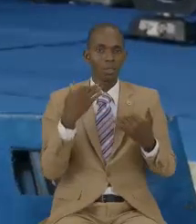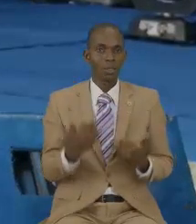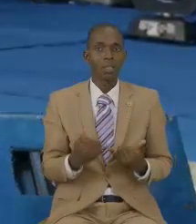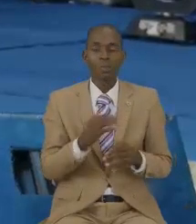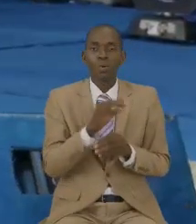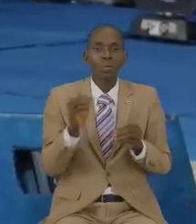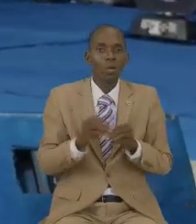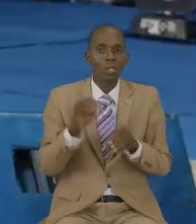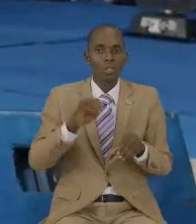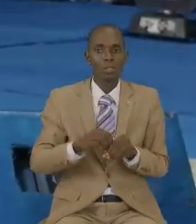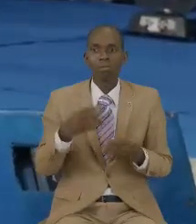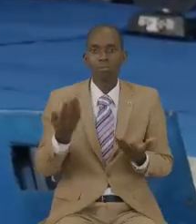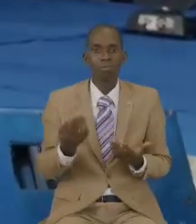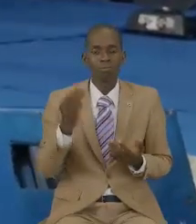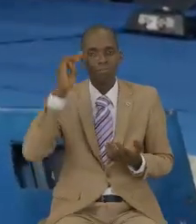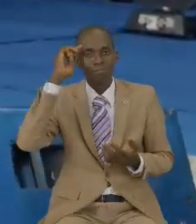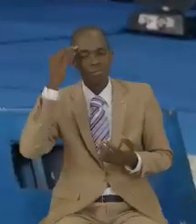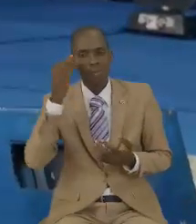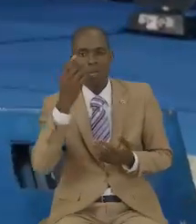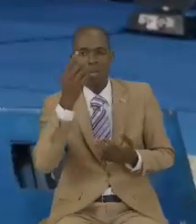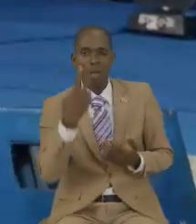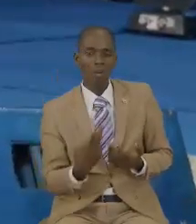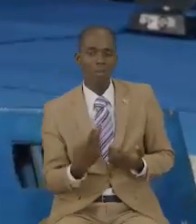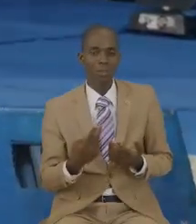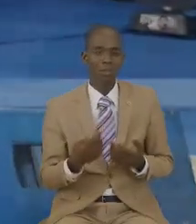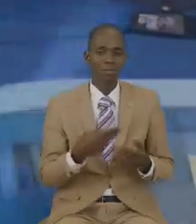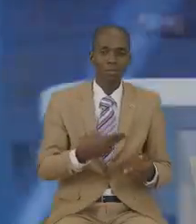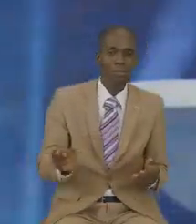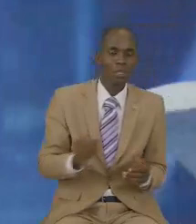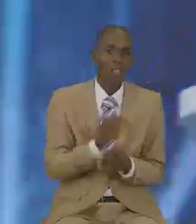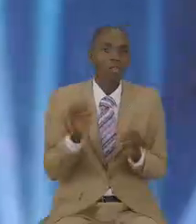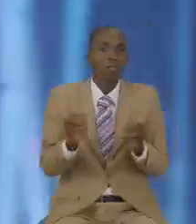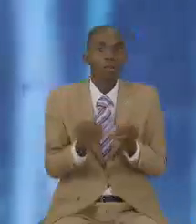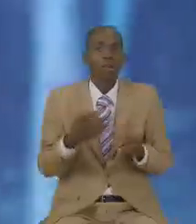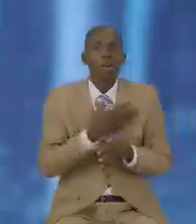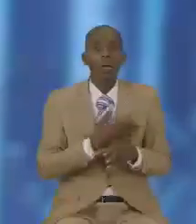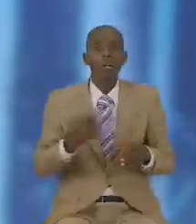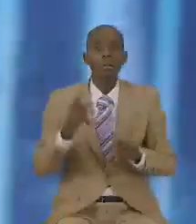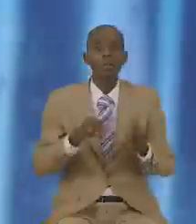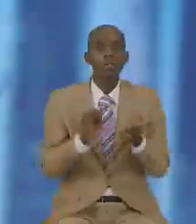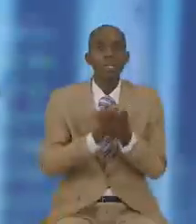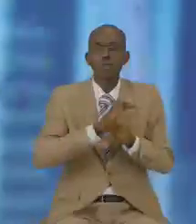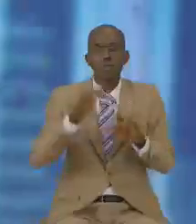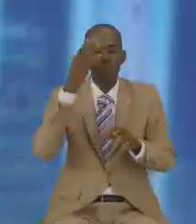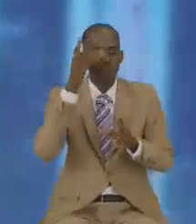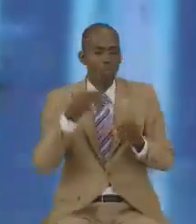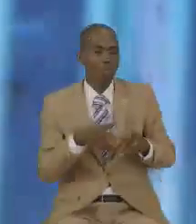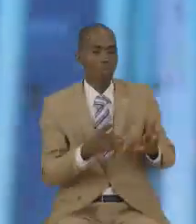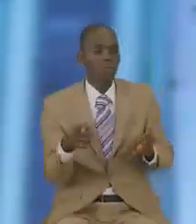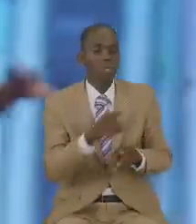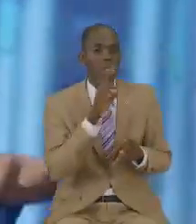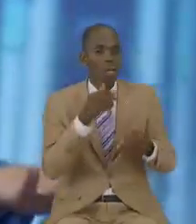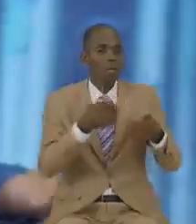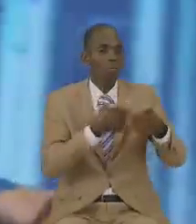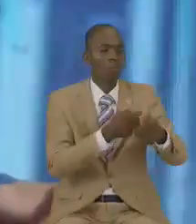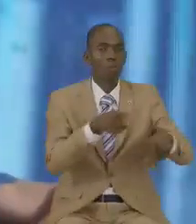mediocrity anymore. And you are not walking with those ones that they don't know the way they are going. And therefore they are going the